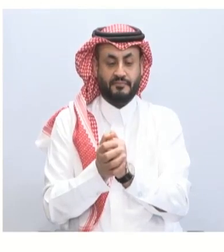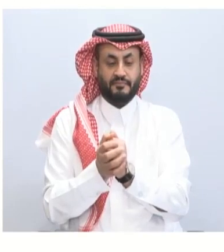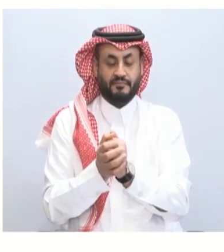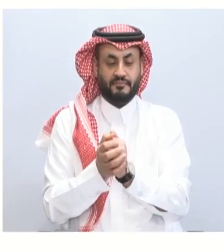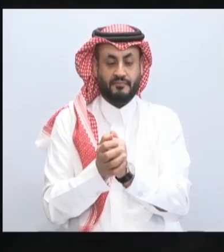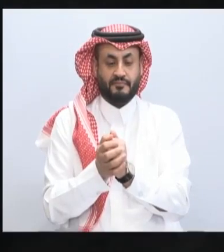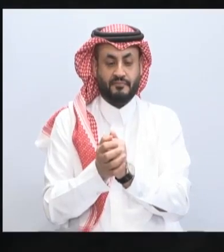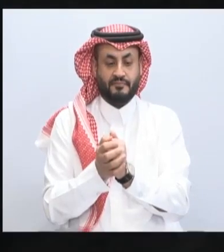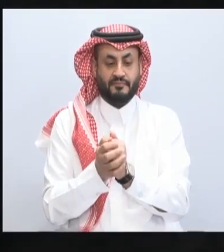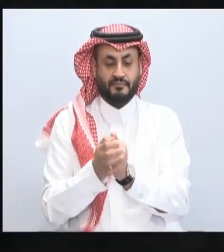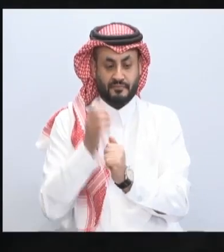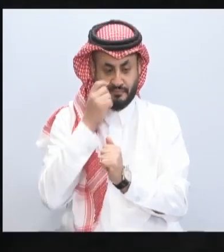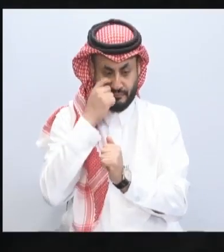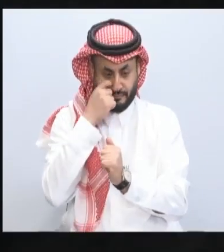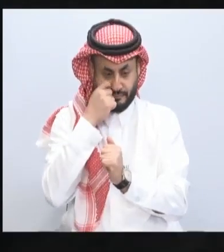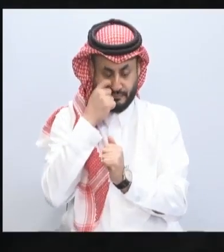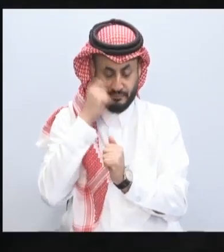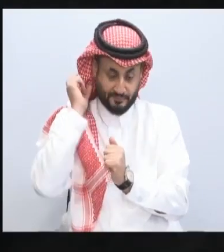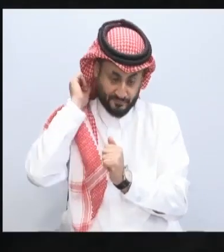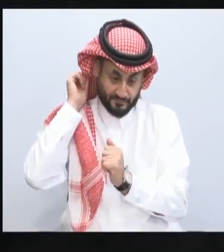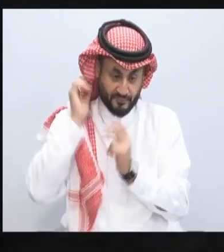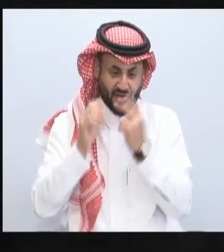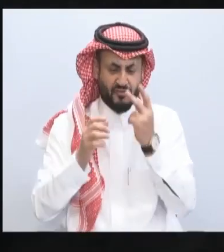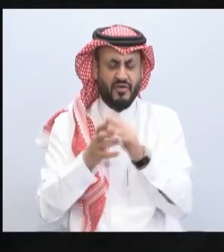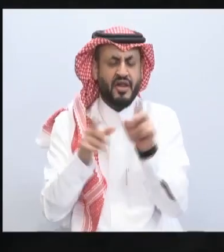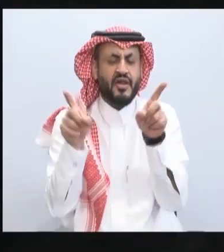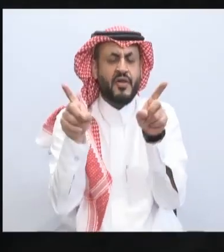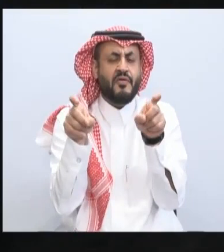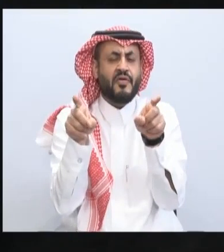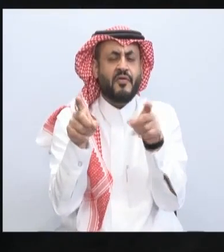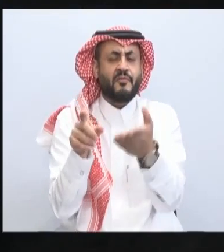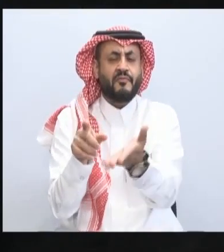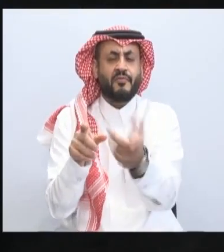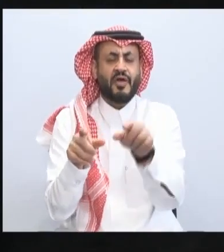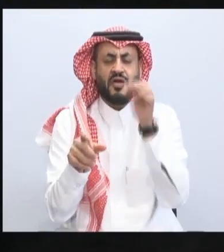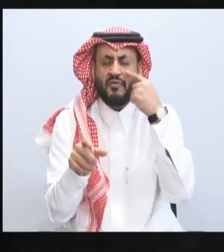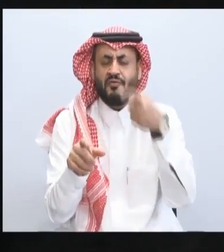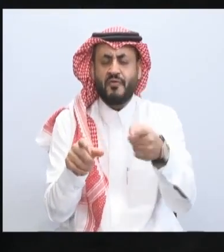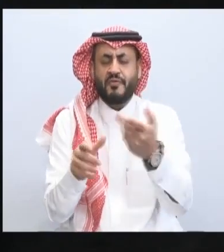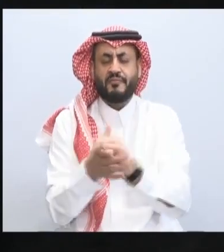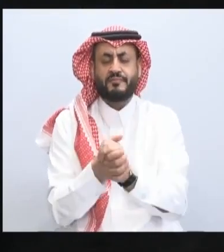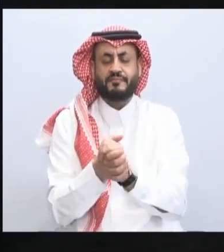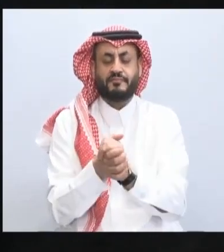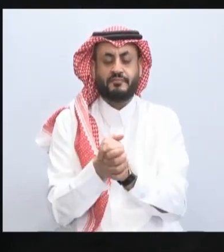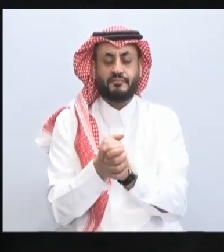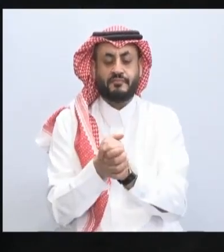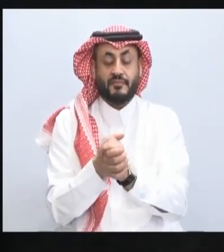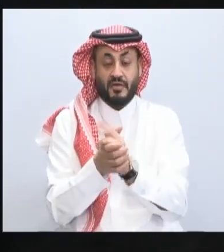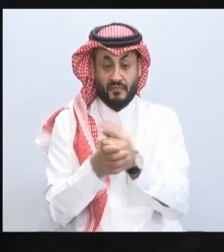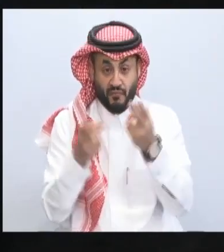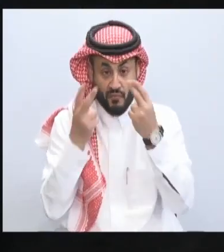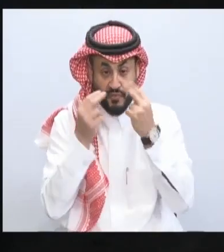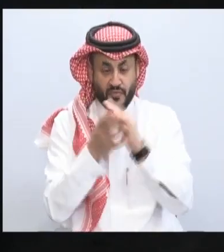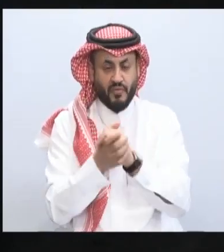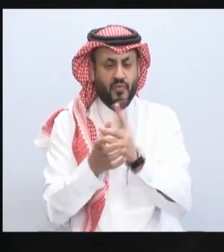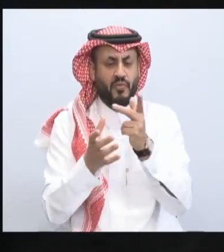Yes. Now I would like you to look for a quotation or quotation marks. So this means that I want you just to focus, see